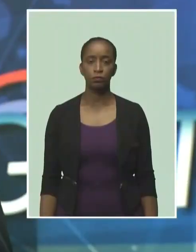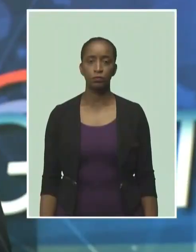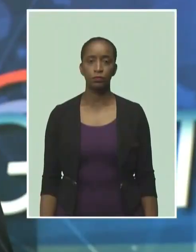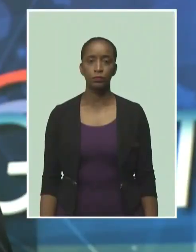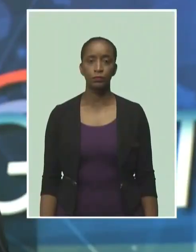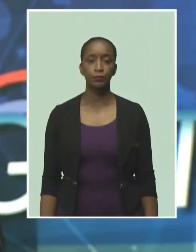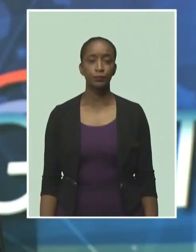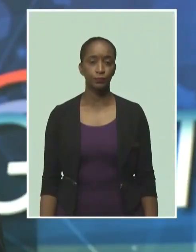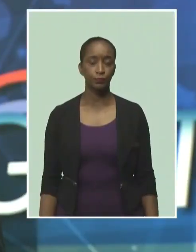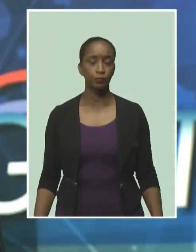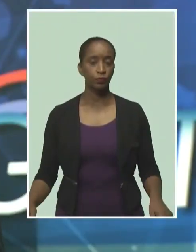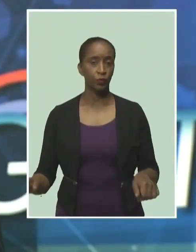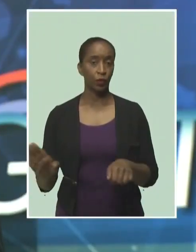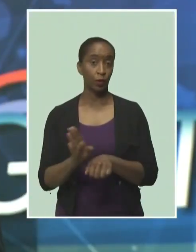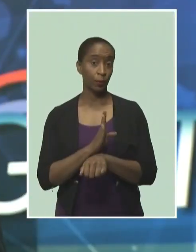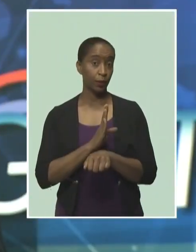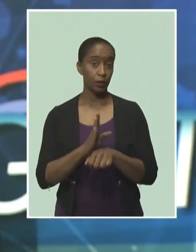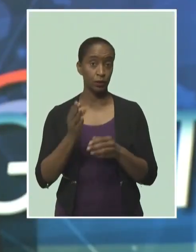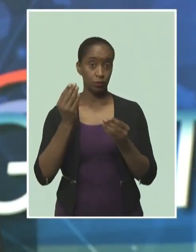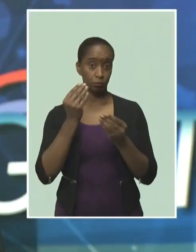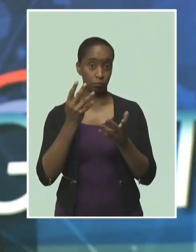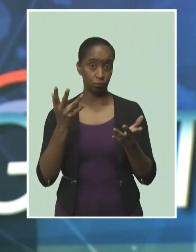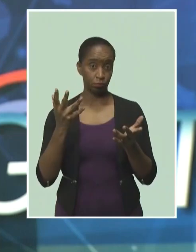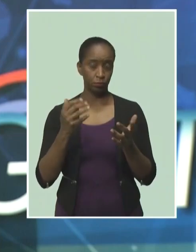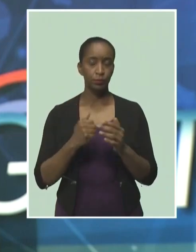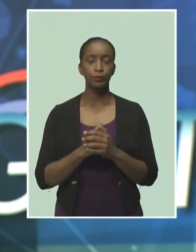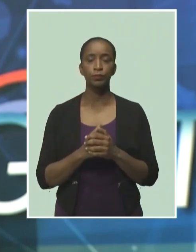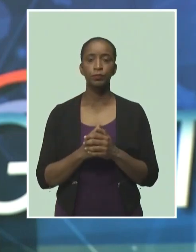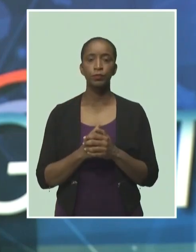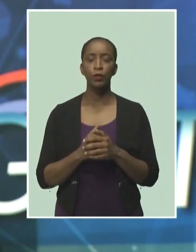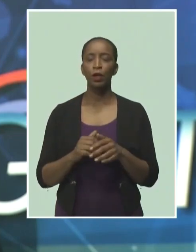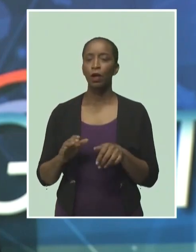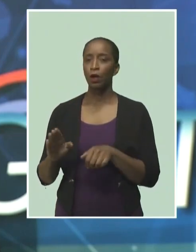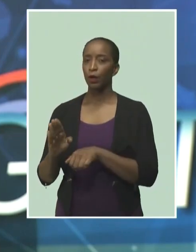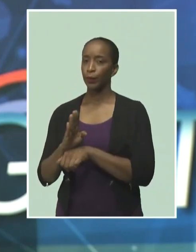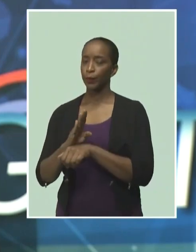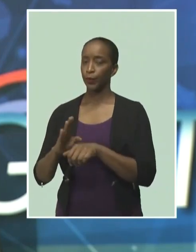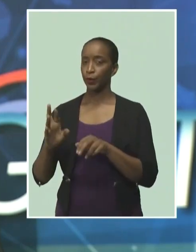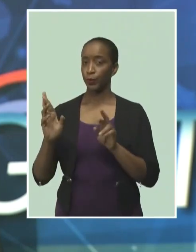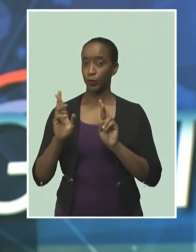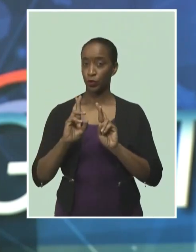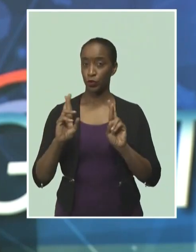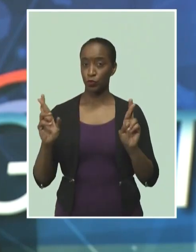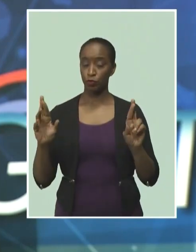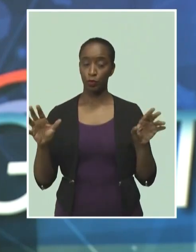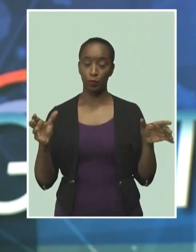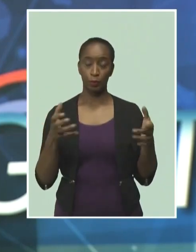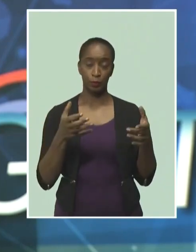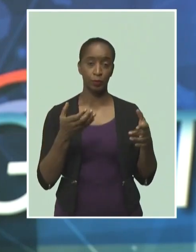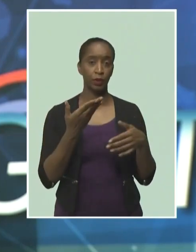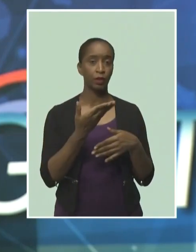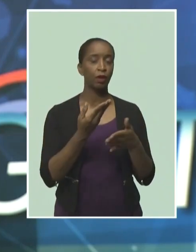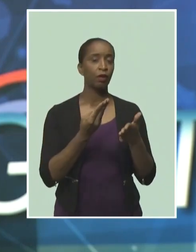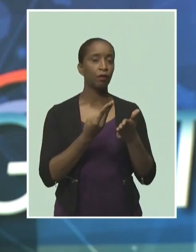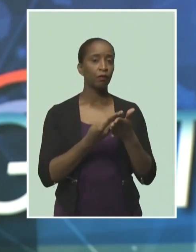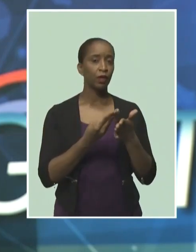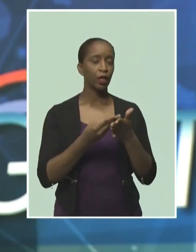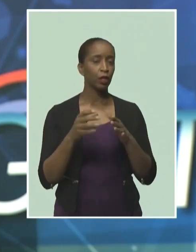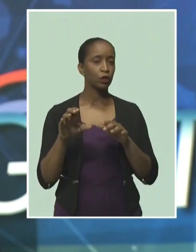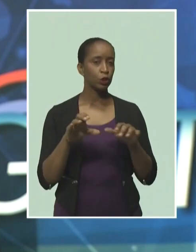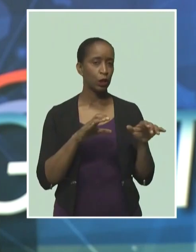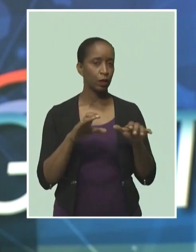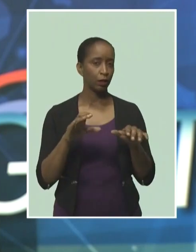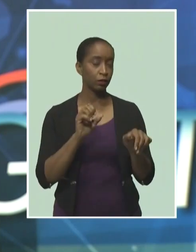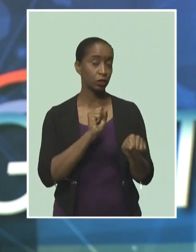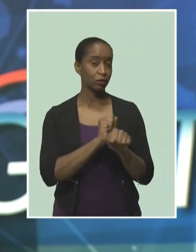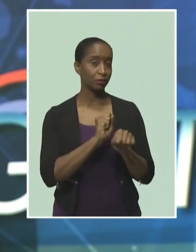Now for tonight's business report. Barbados is ready for its meeting with the Financial Action Task Force. This assurance from Attorney General